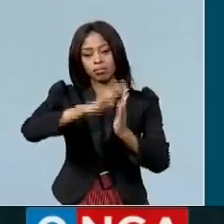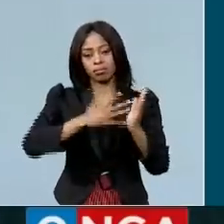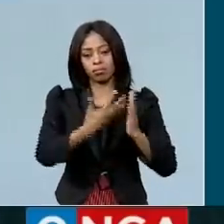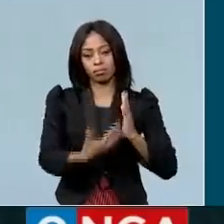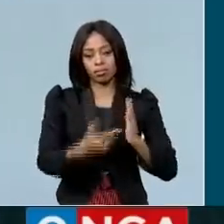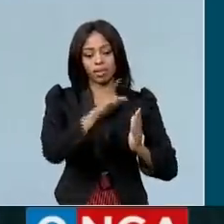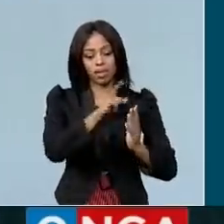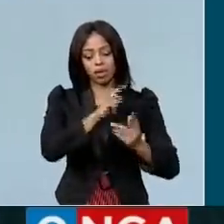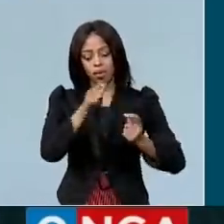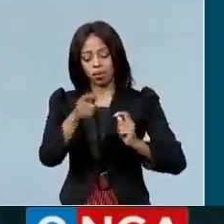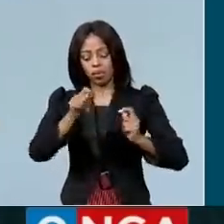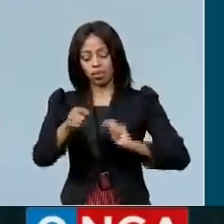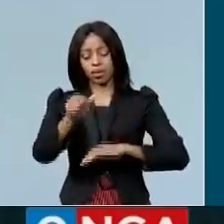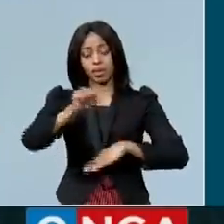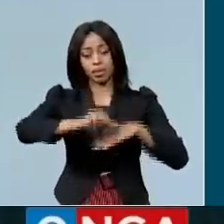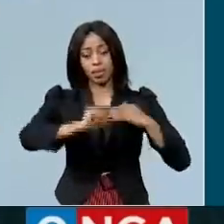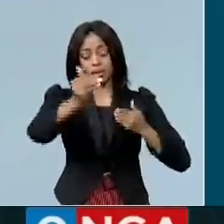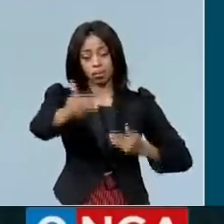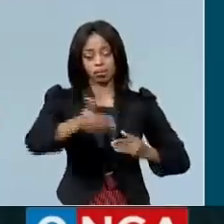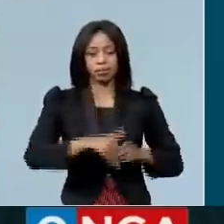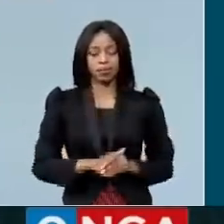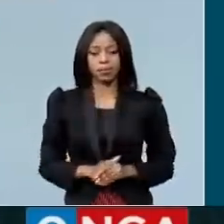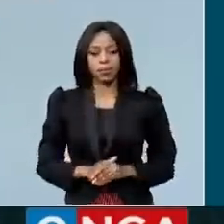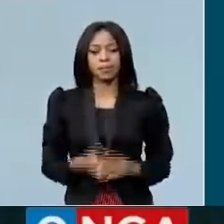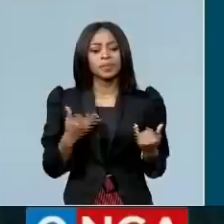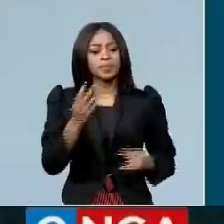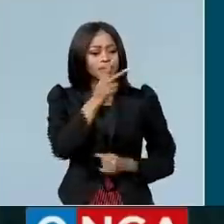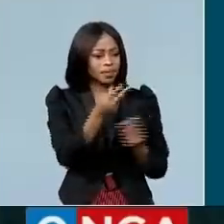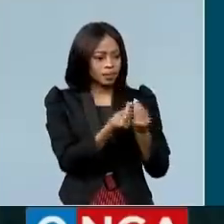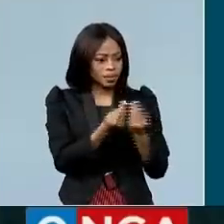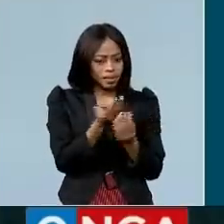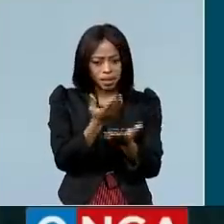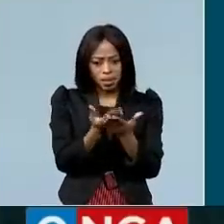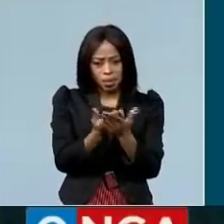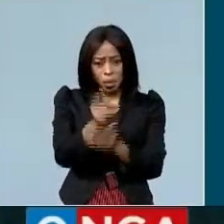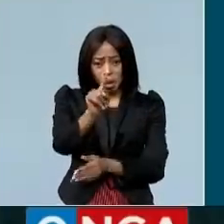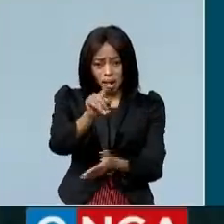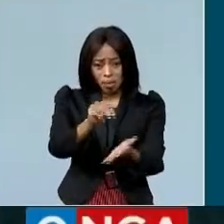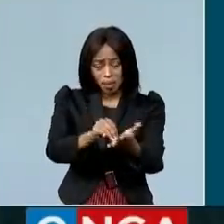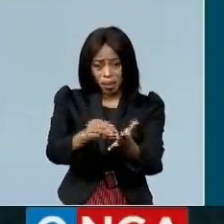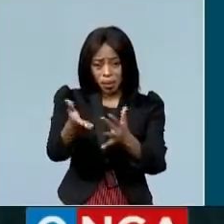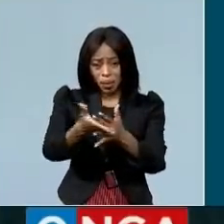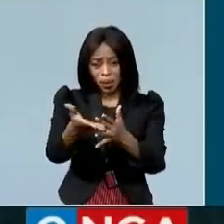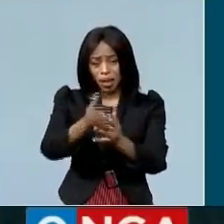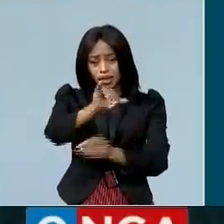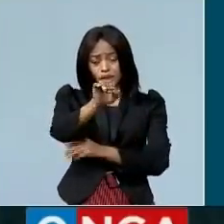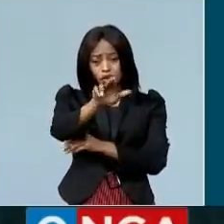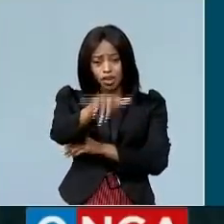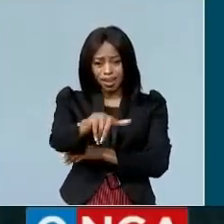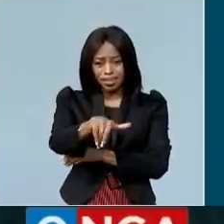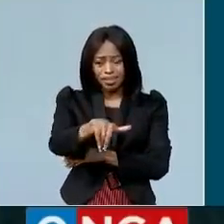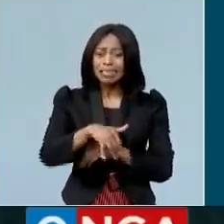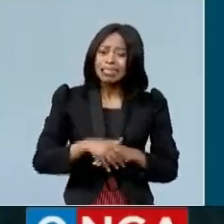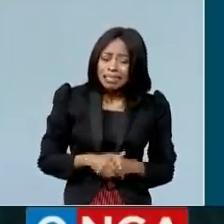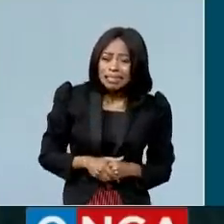we are modeling over 6 months. So when we see figures of a possible 1 million cases by July, how